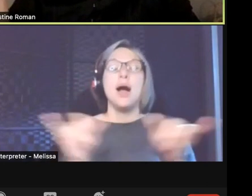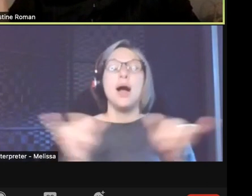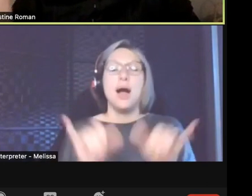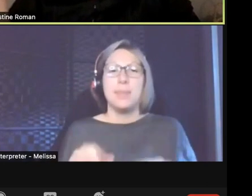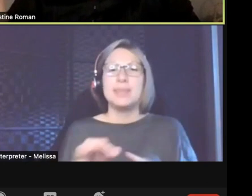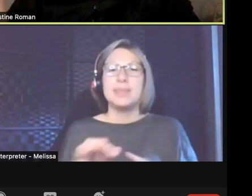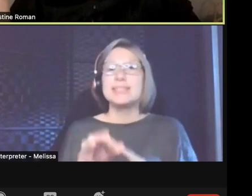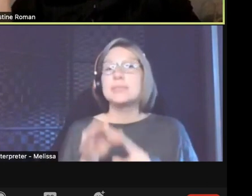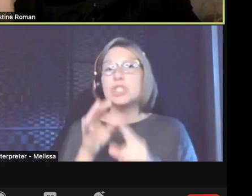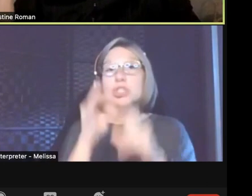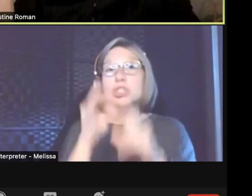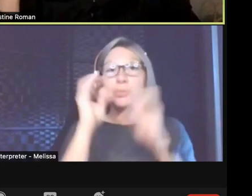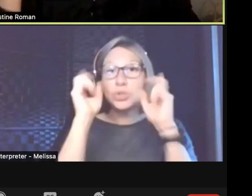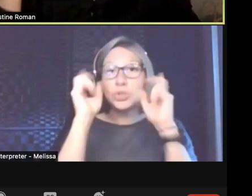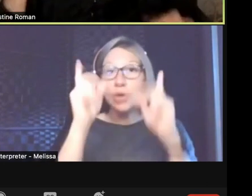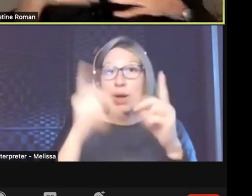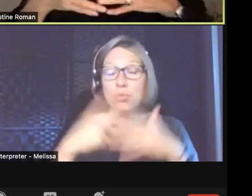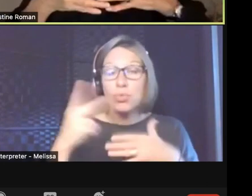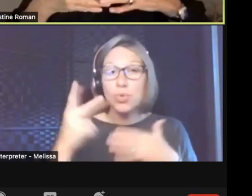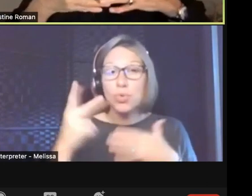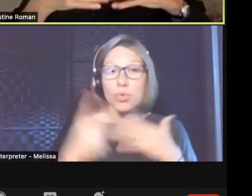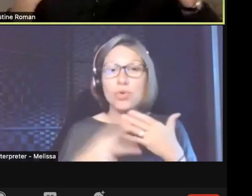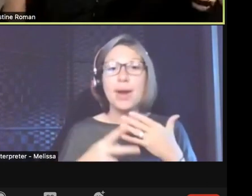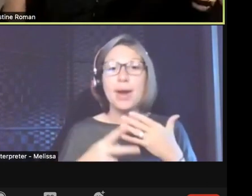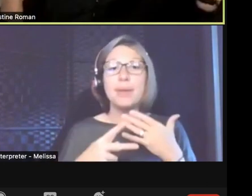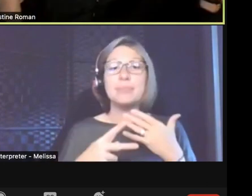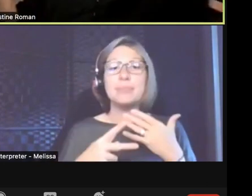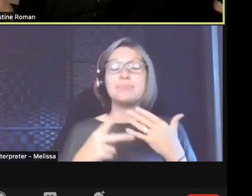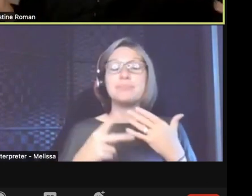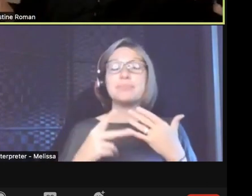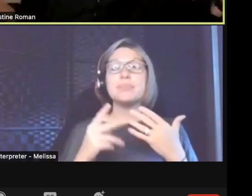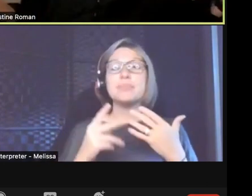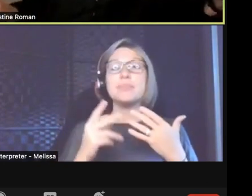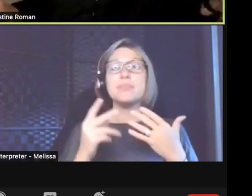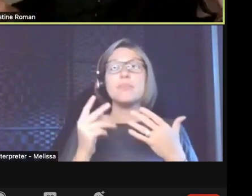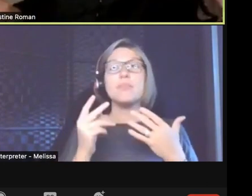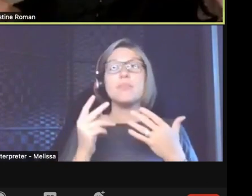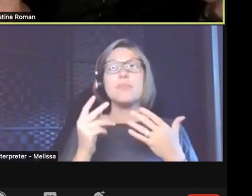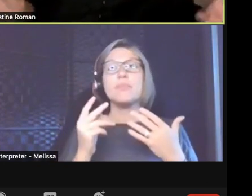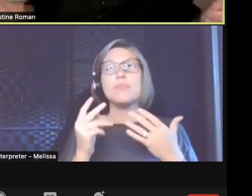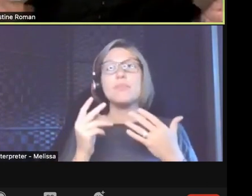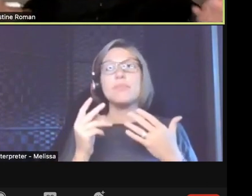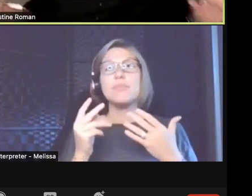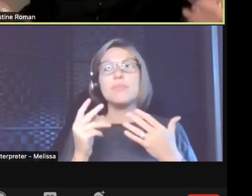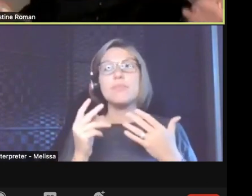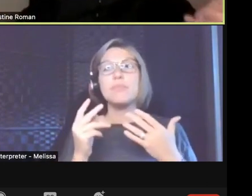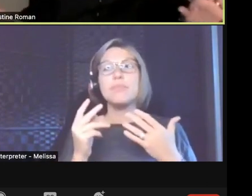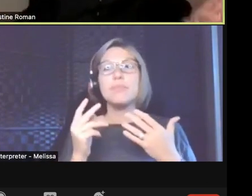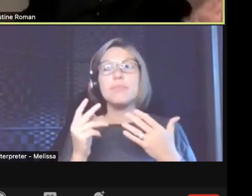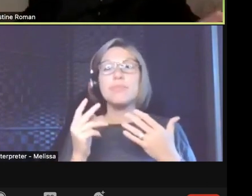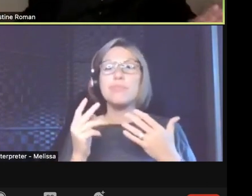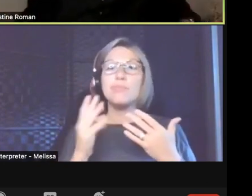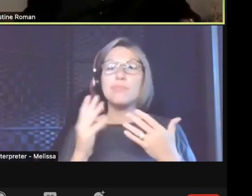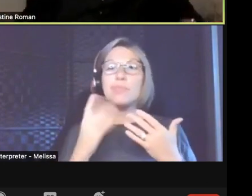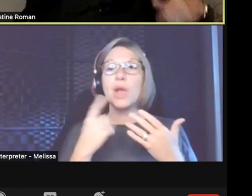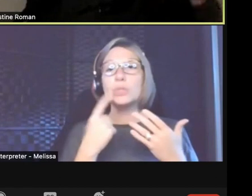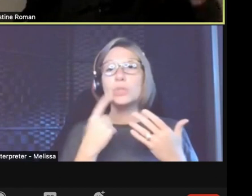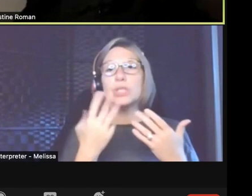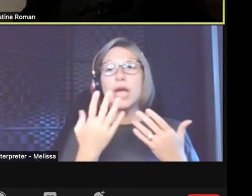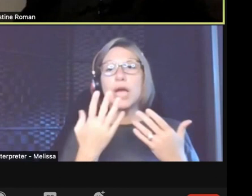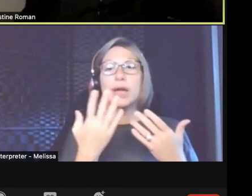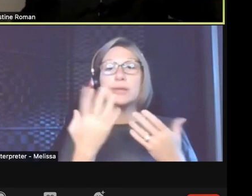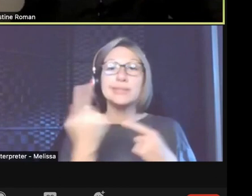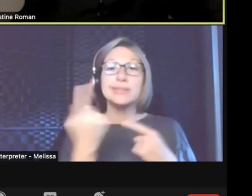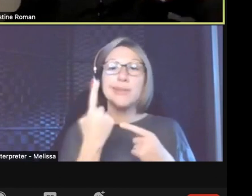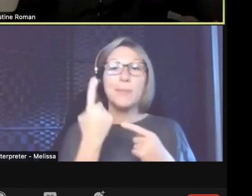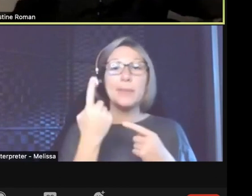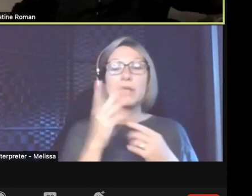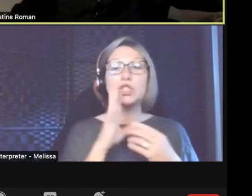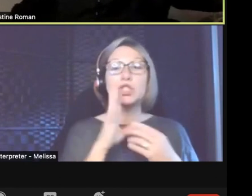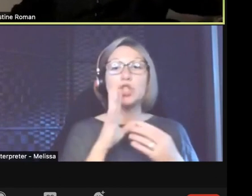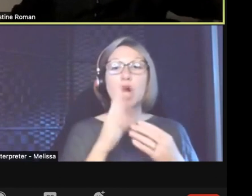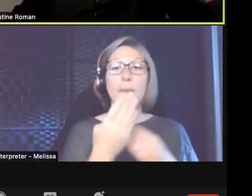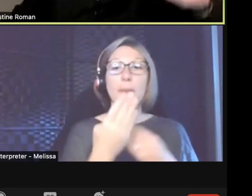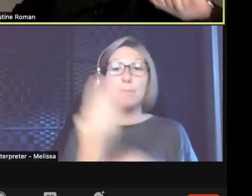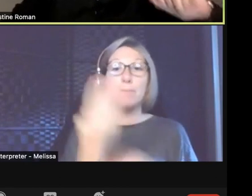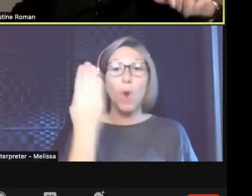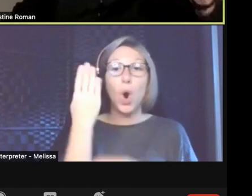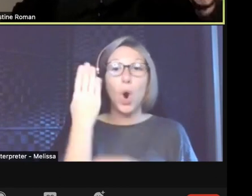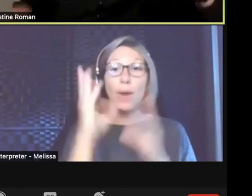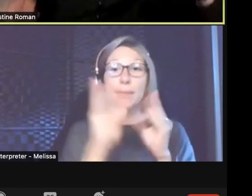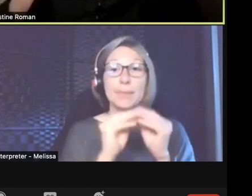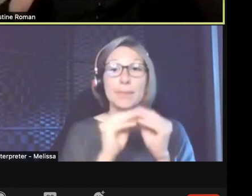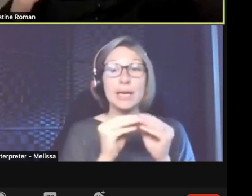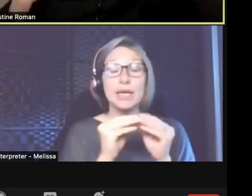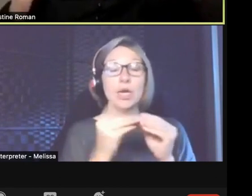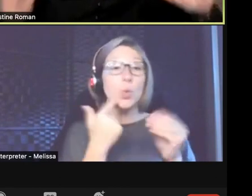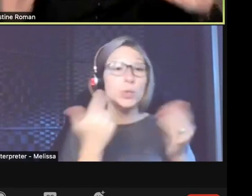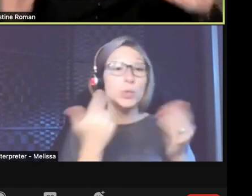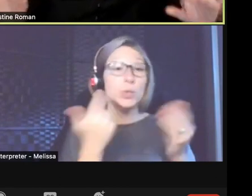ed programs, where they'll have, let's talk in morning meeting about who's here today, and they have photographs of people,